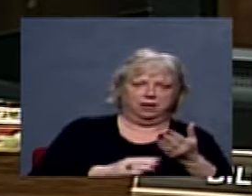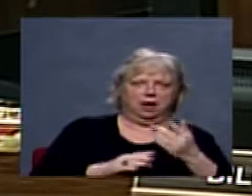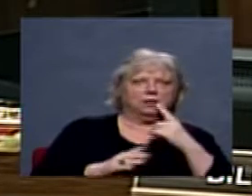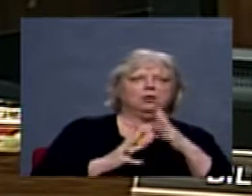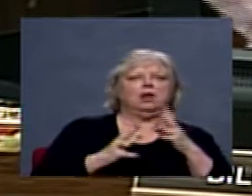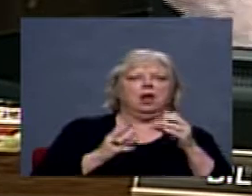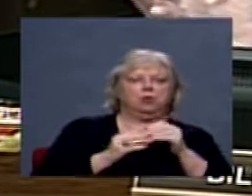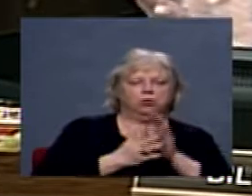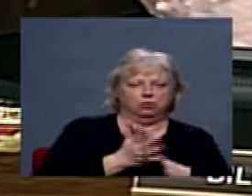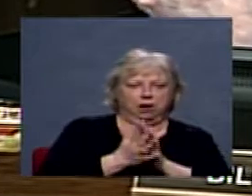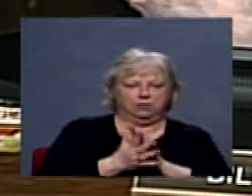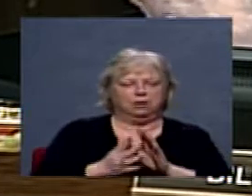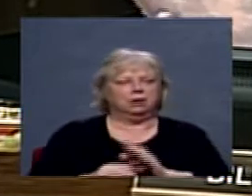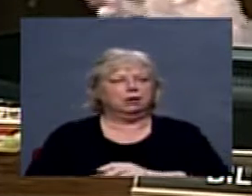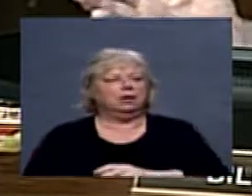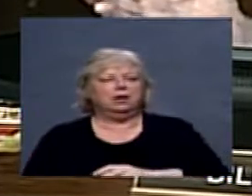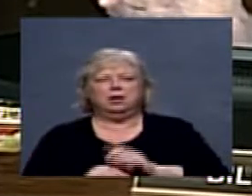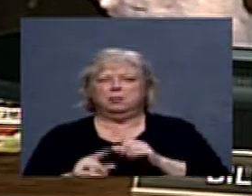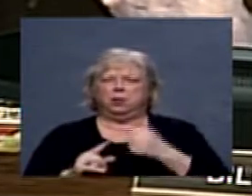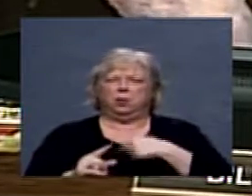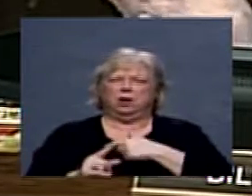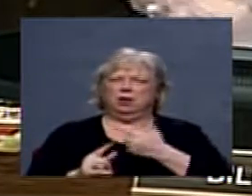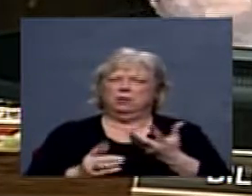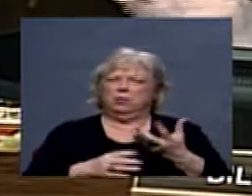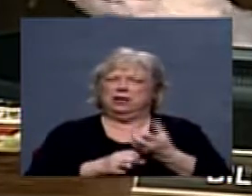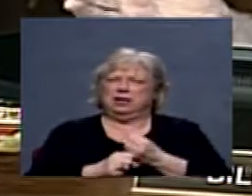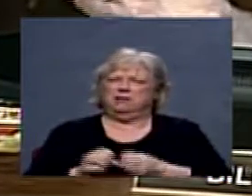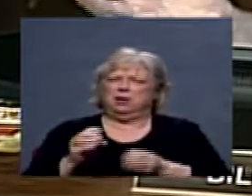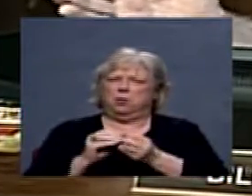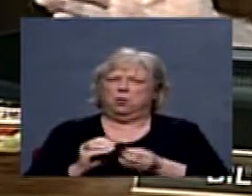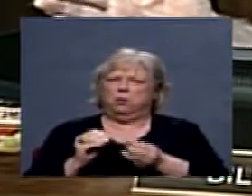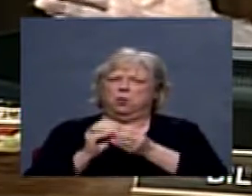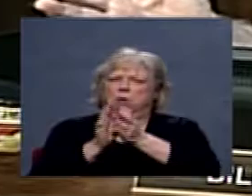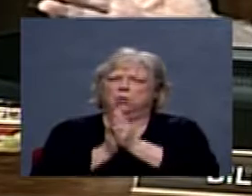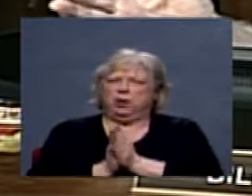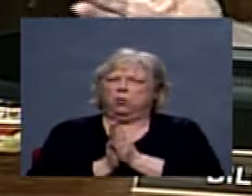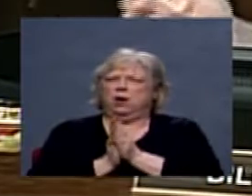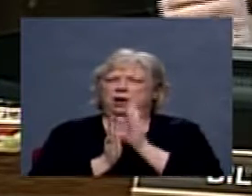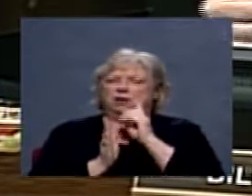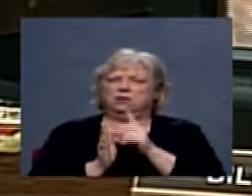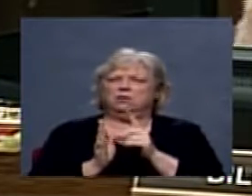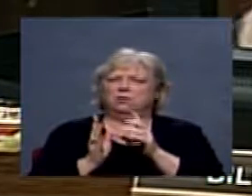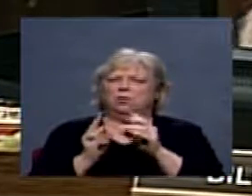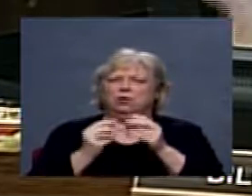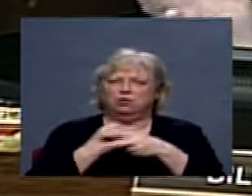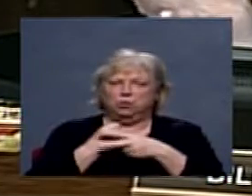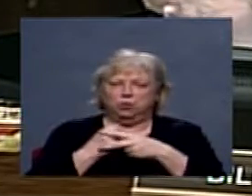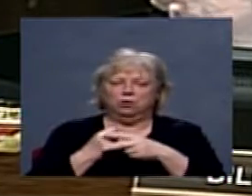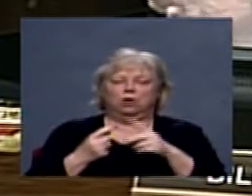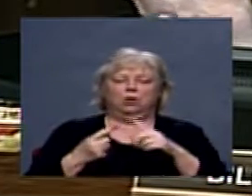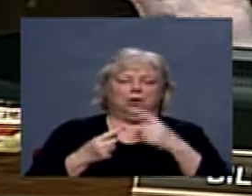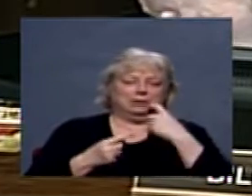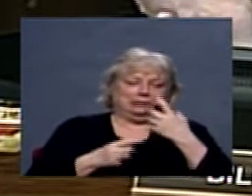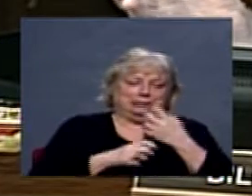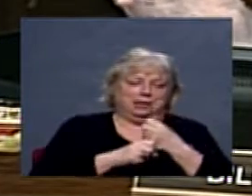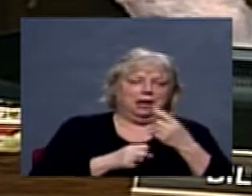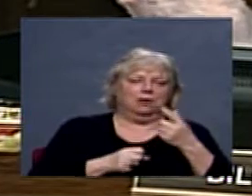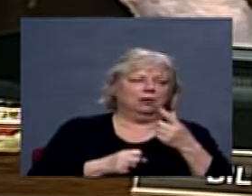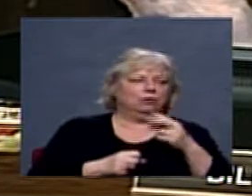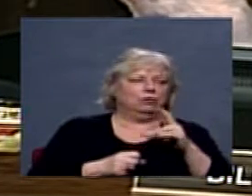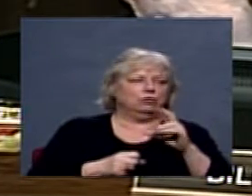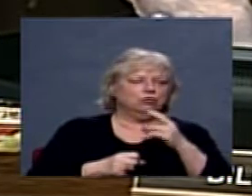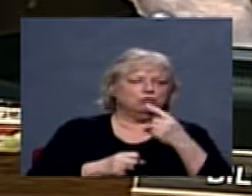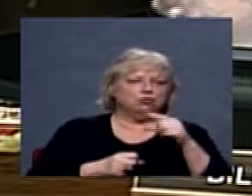units. We just approved one a few blocks from here where Green Tree Nursery was. We've got another one on the other side of